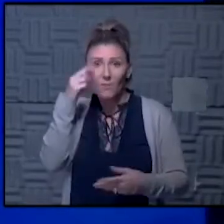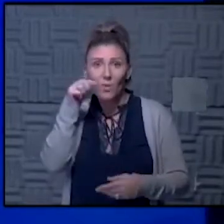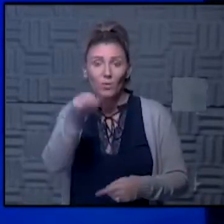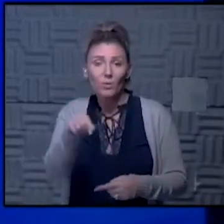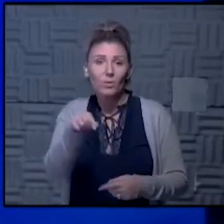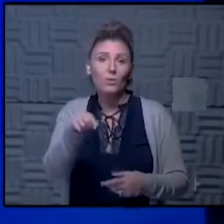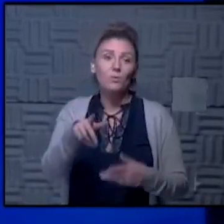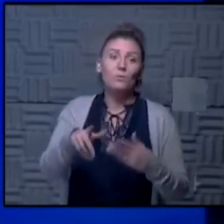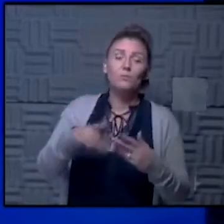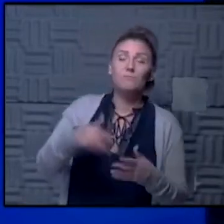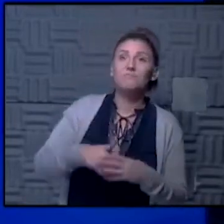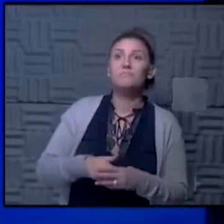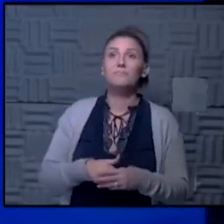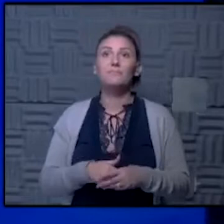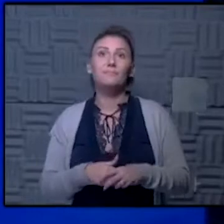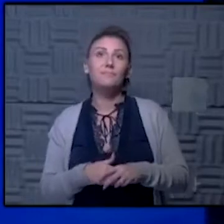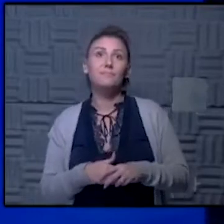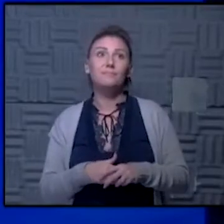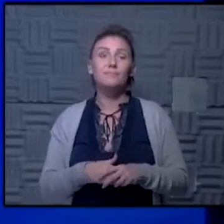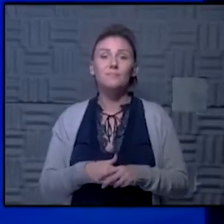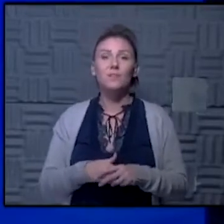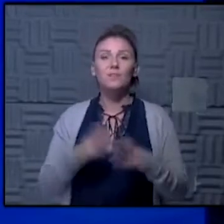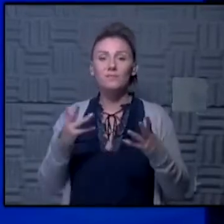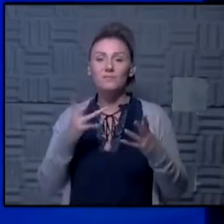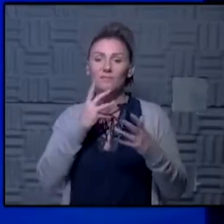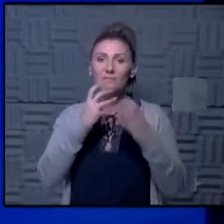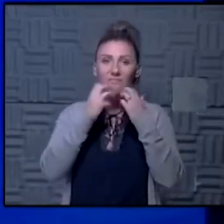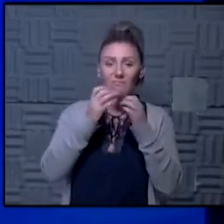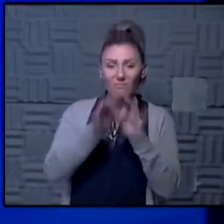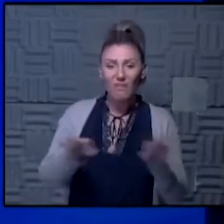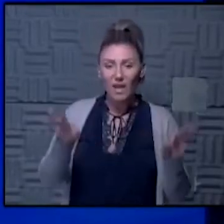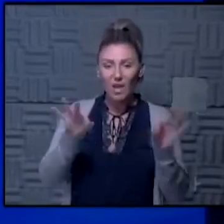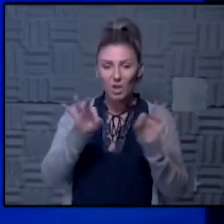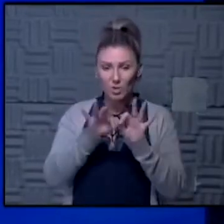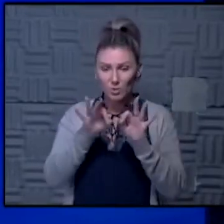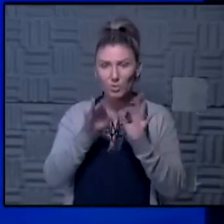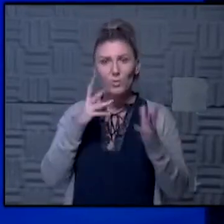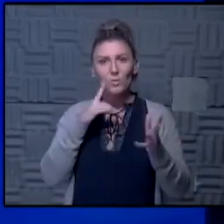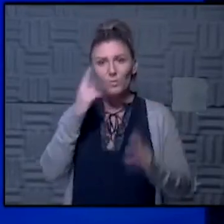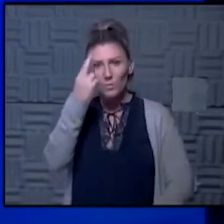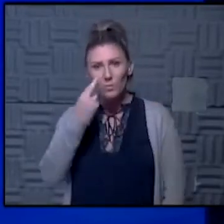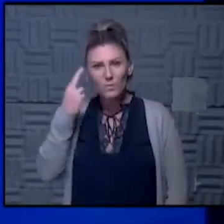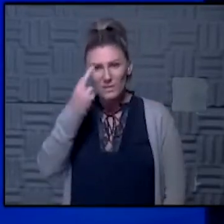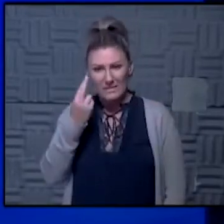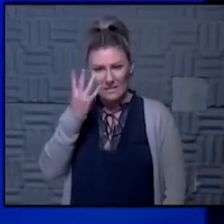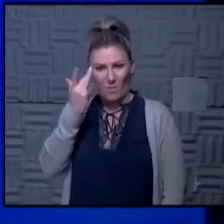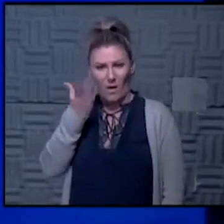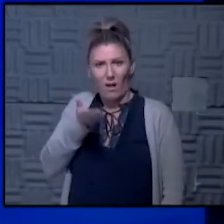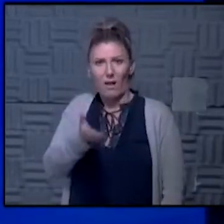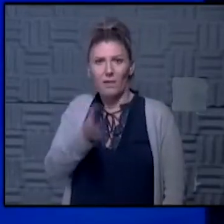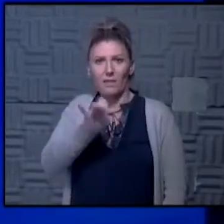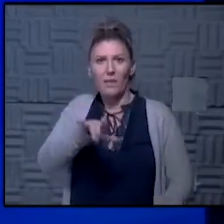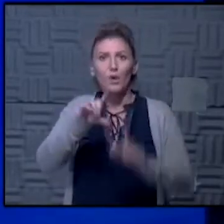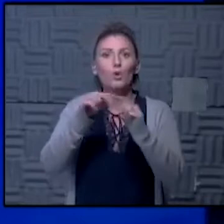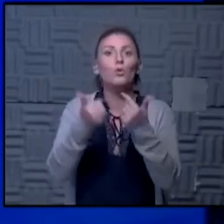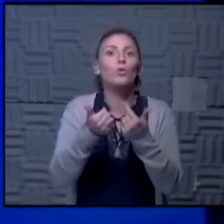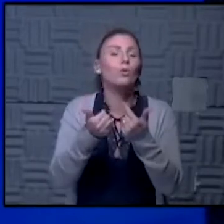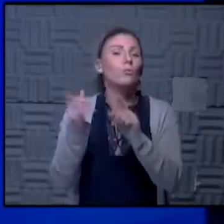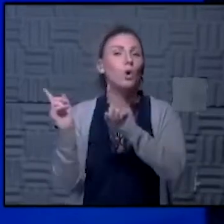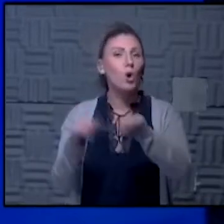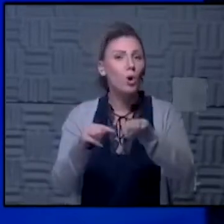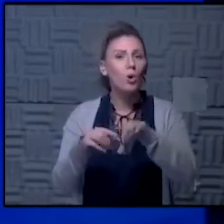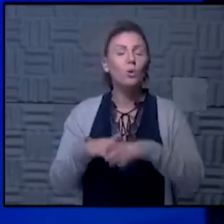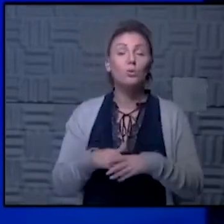is the value, if you will, the reason for being there in that group